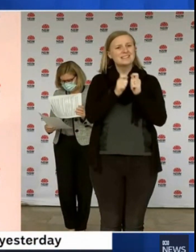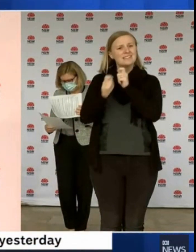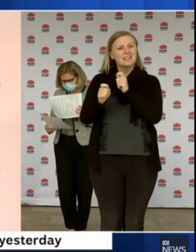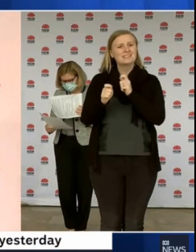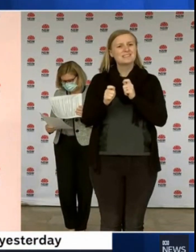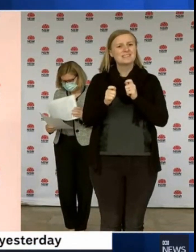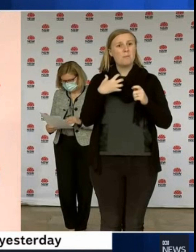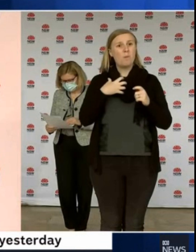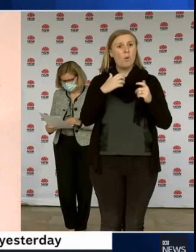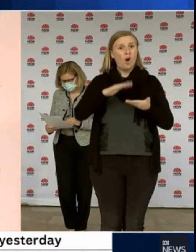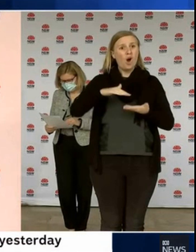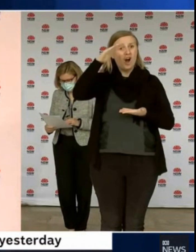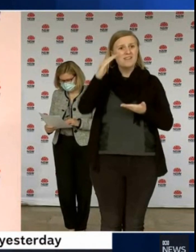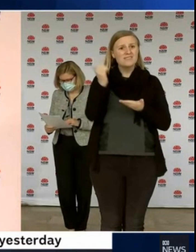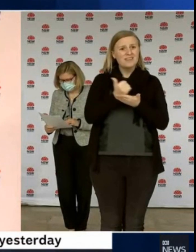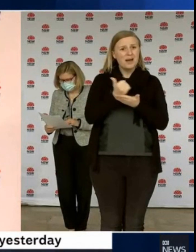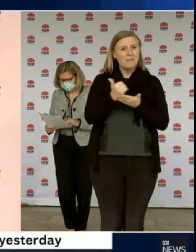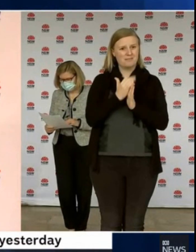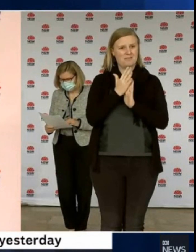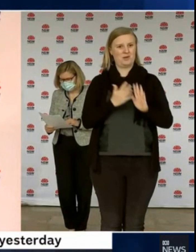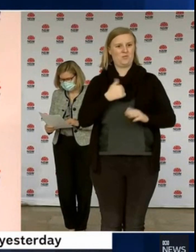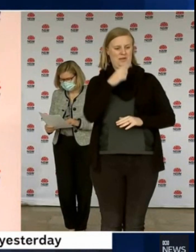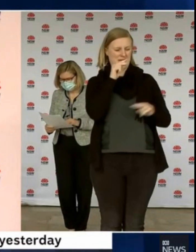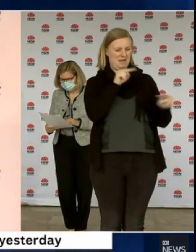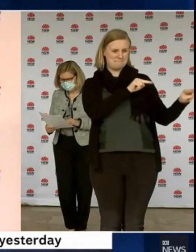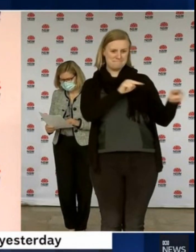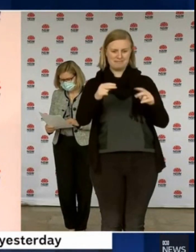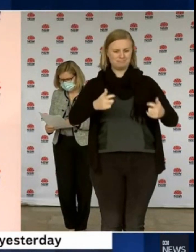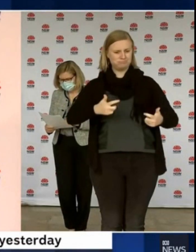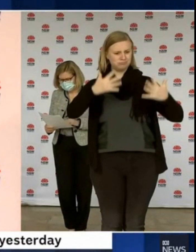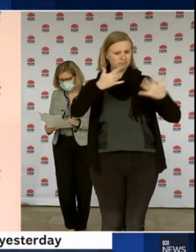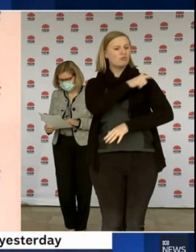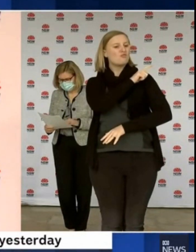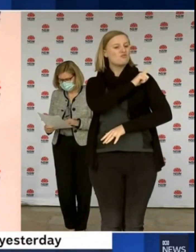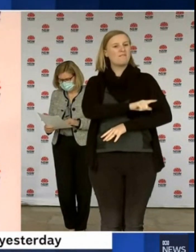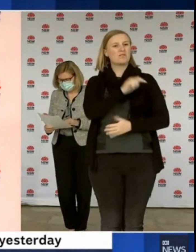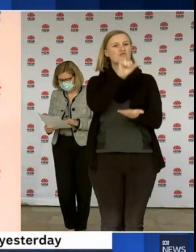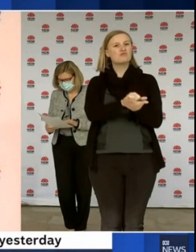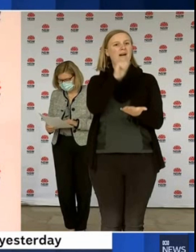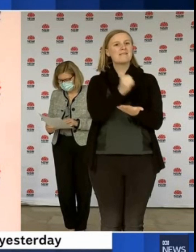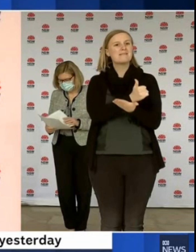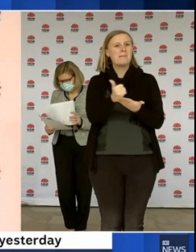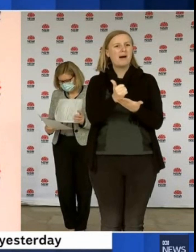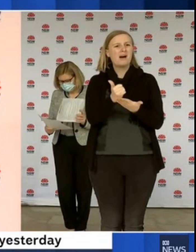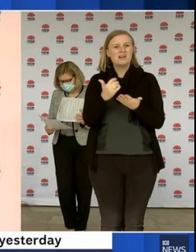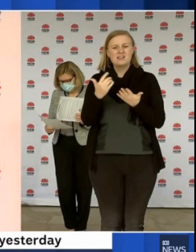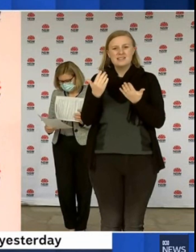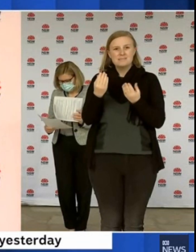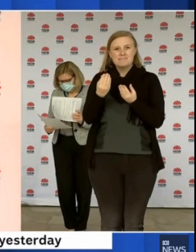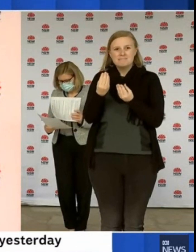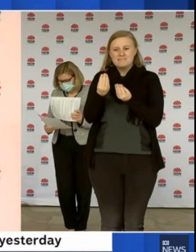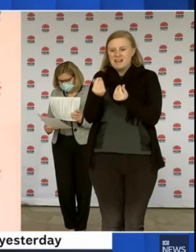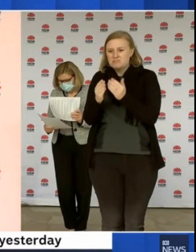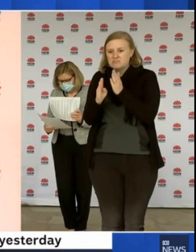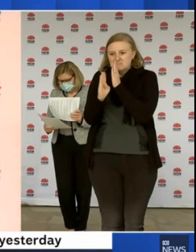we have, the more confidence our health experts have that they're capturing all of the cases in the community that may have been bubbling